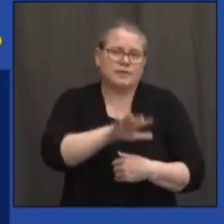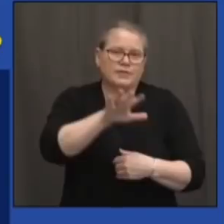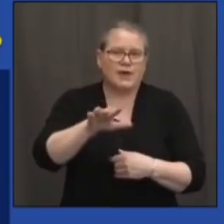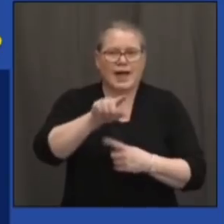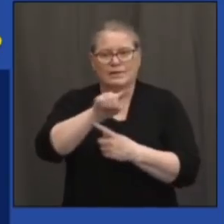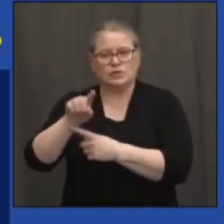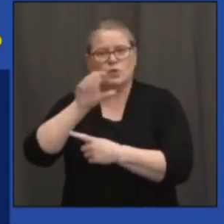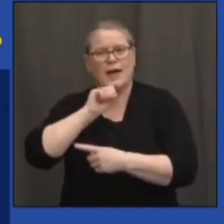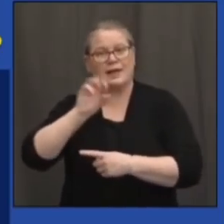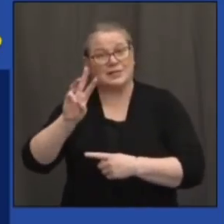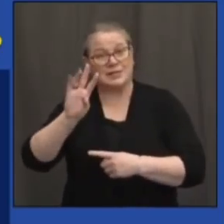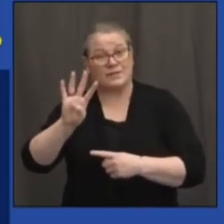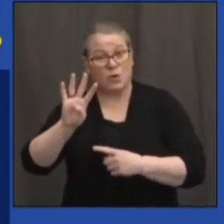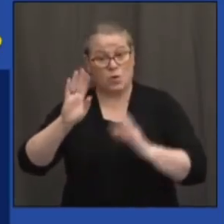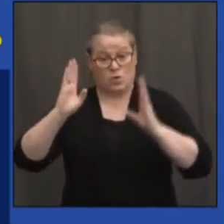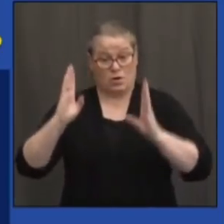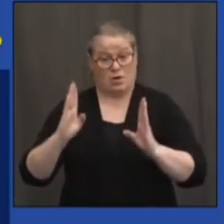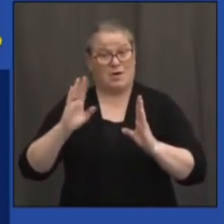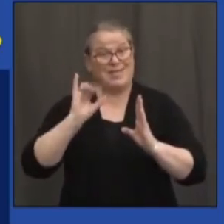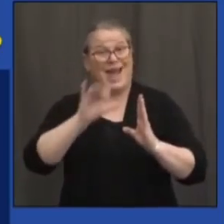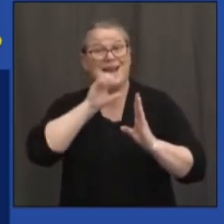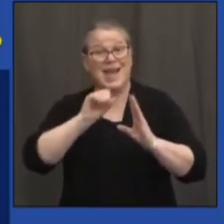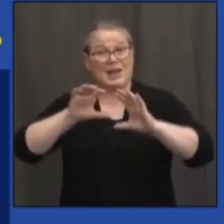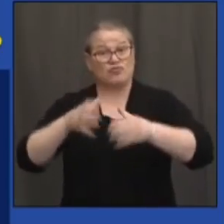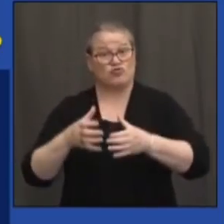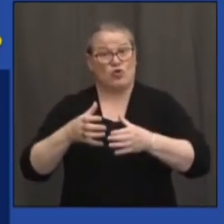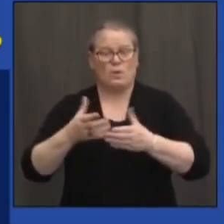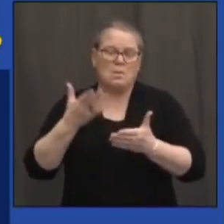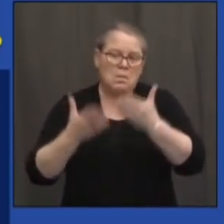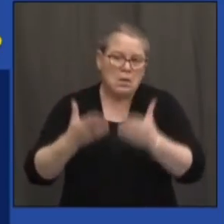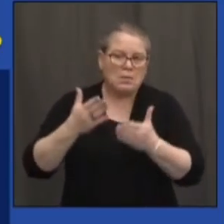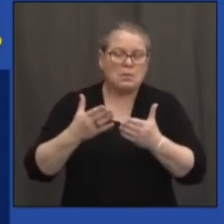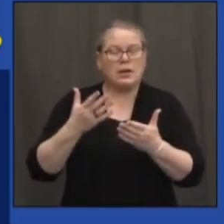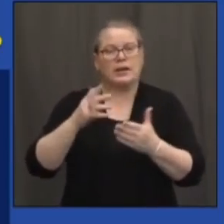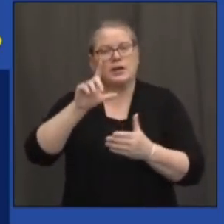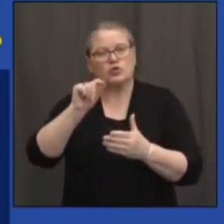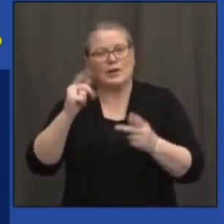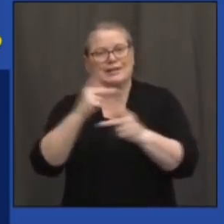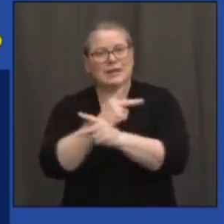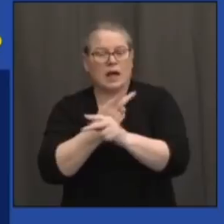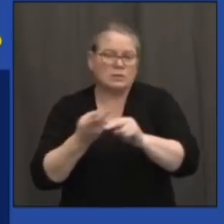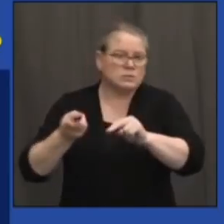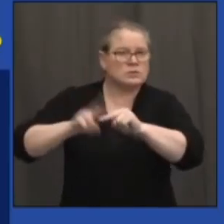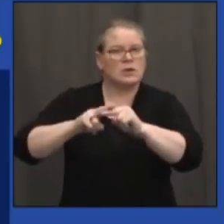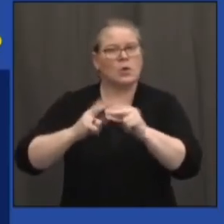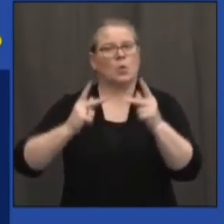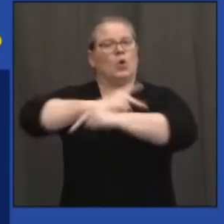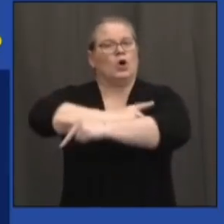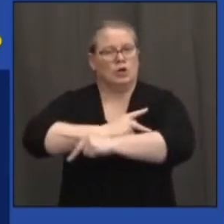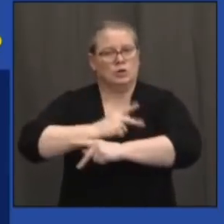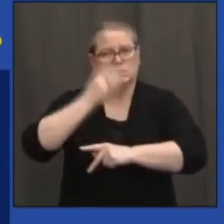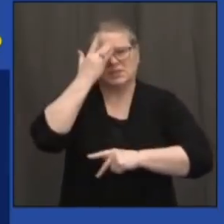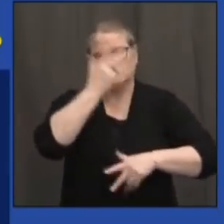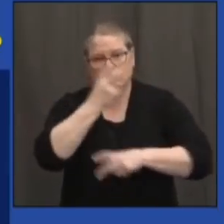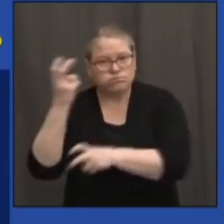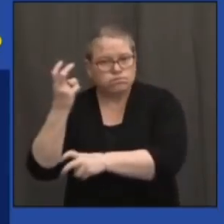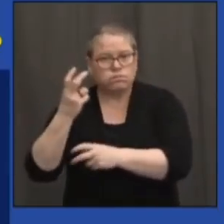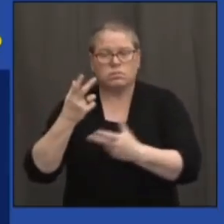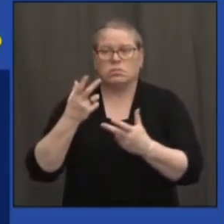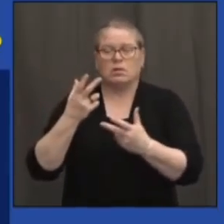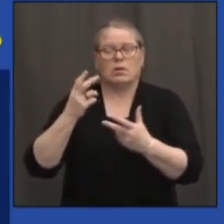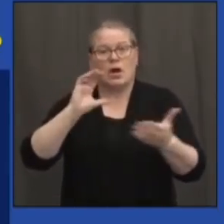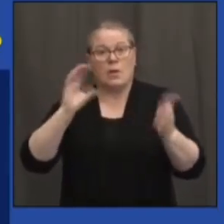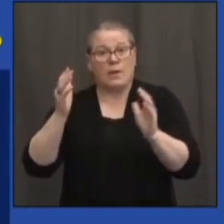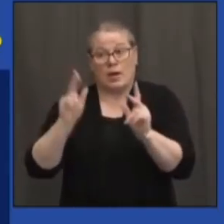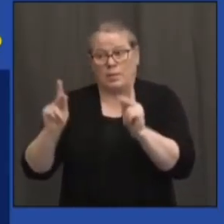more likely to suffer complications, 20 times more likely hospitalizations and fatalities than those in their